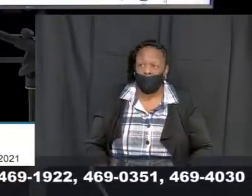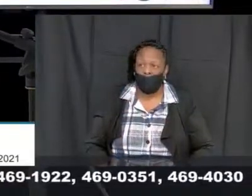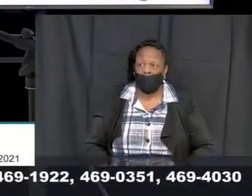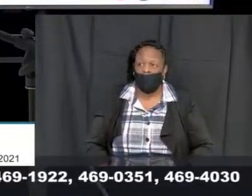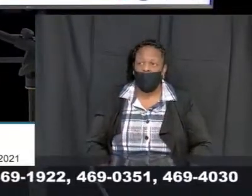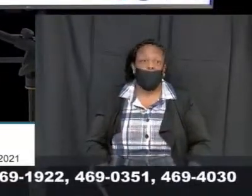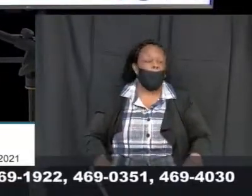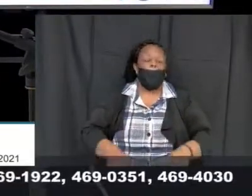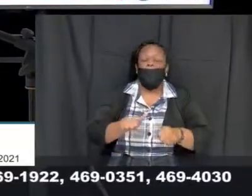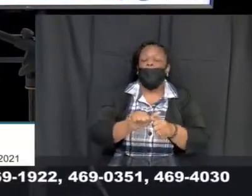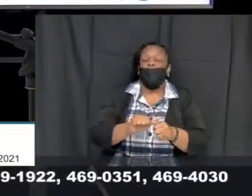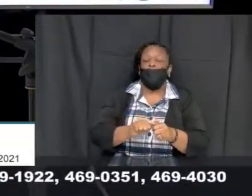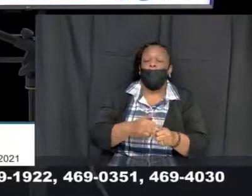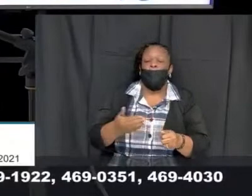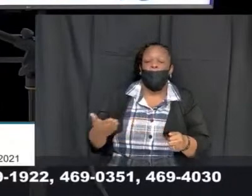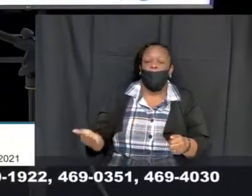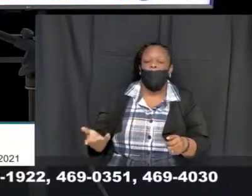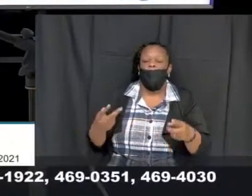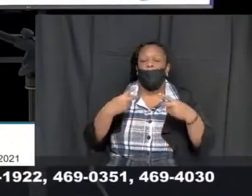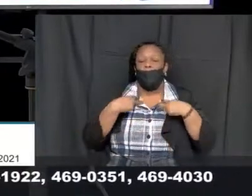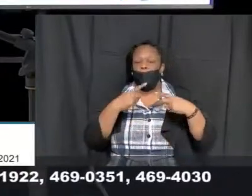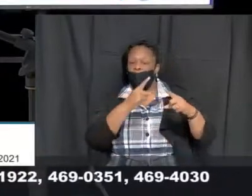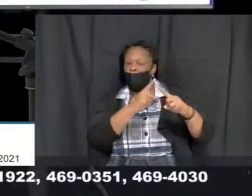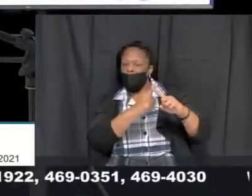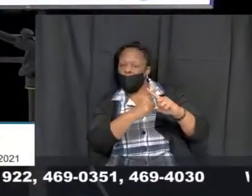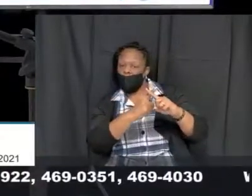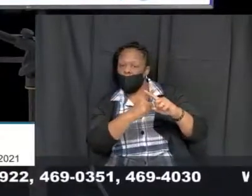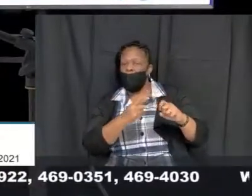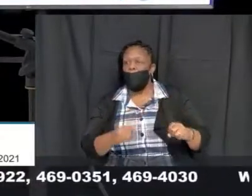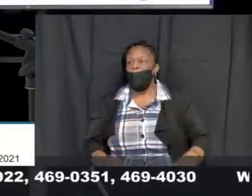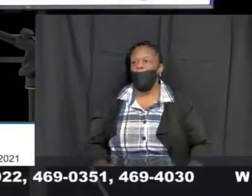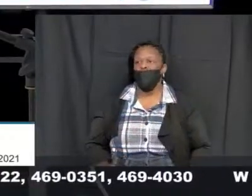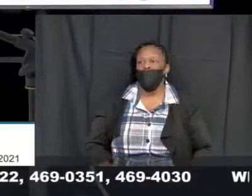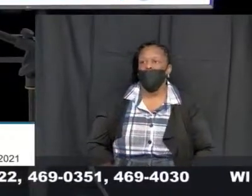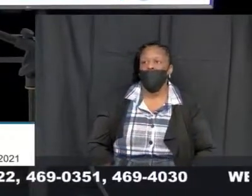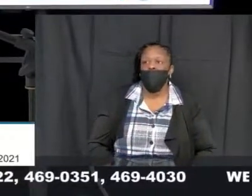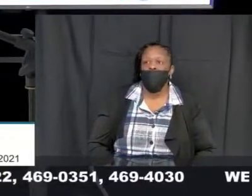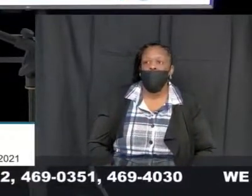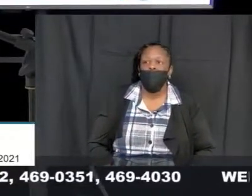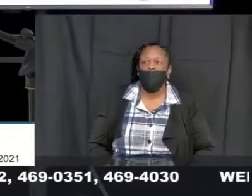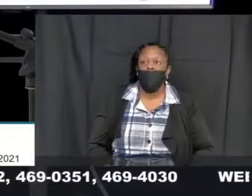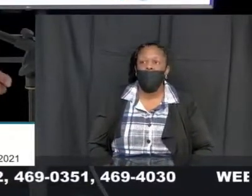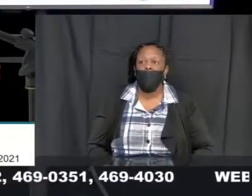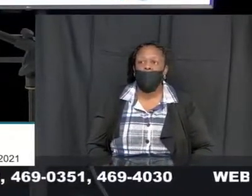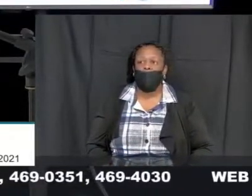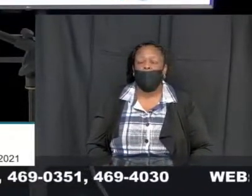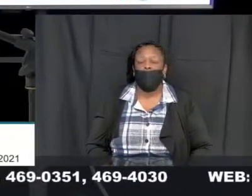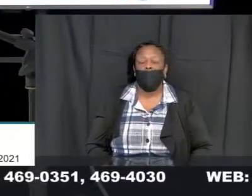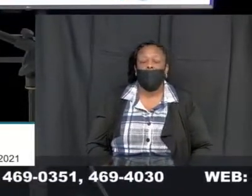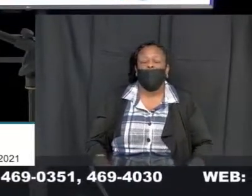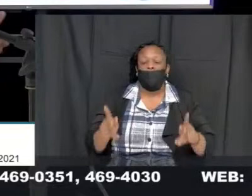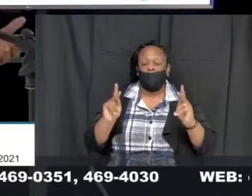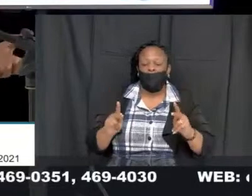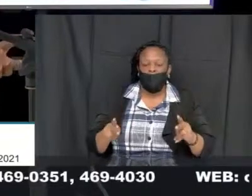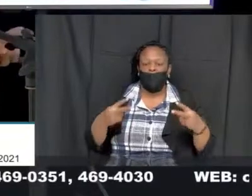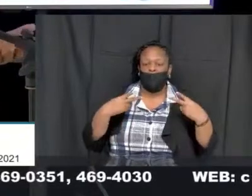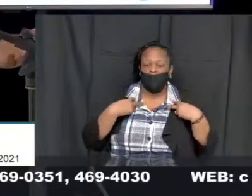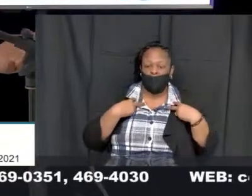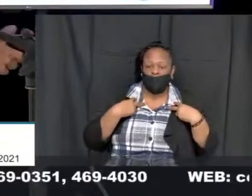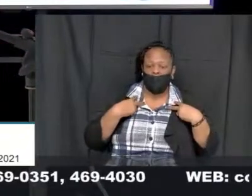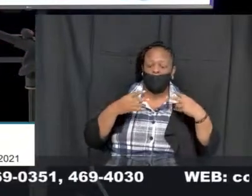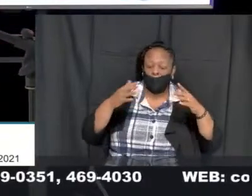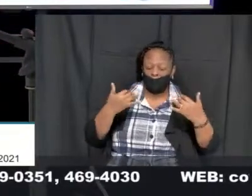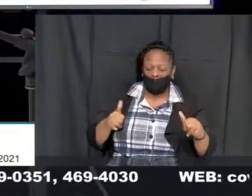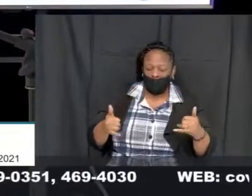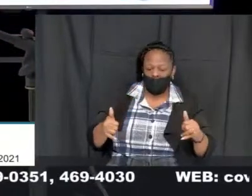have restrictions. If we want to go further, let's take a look at the entertainment sector.